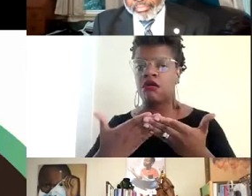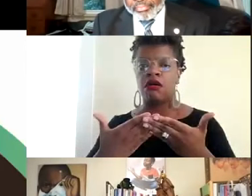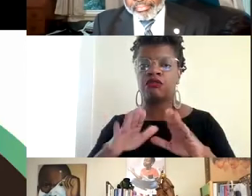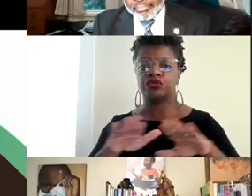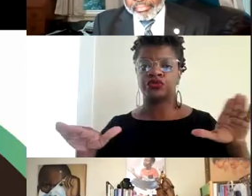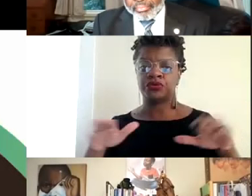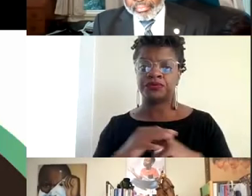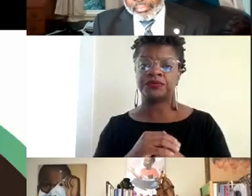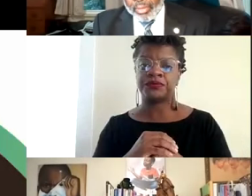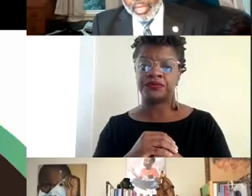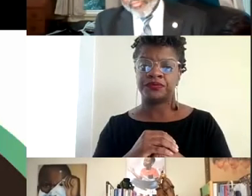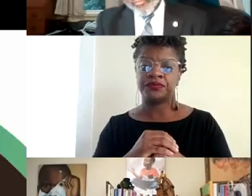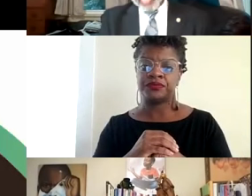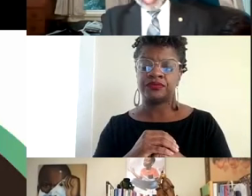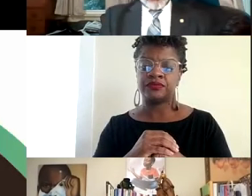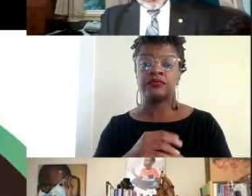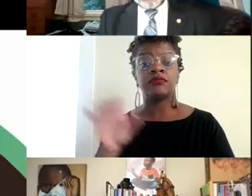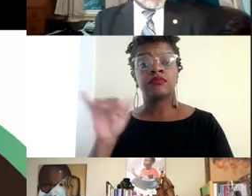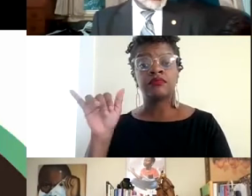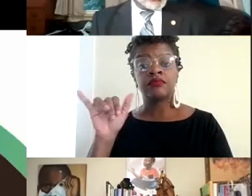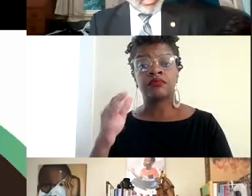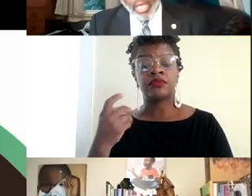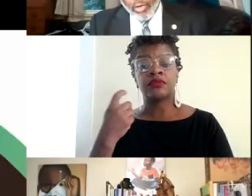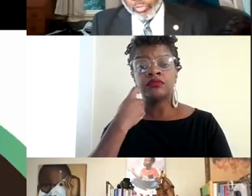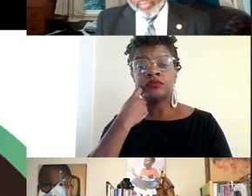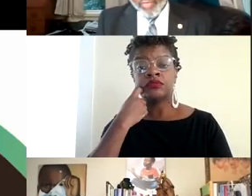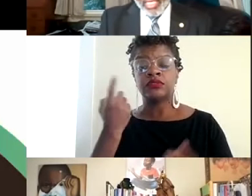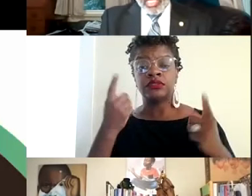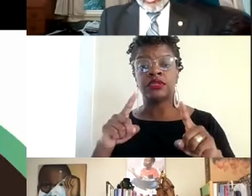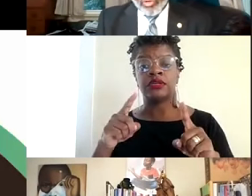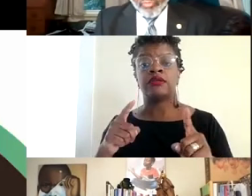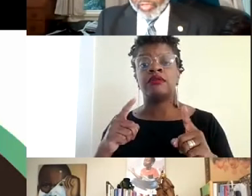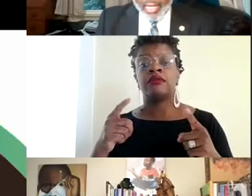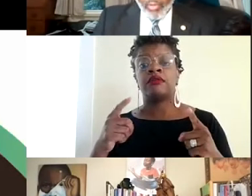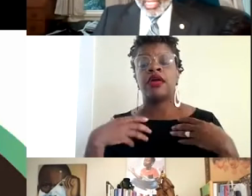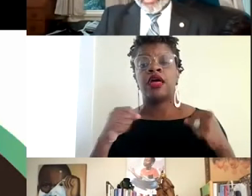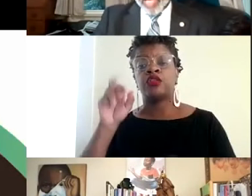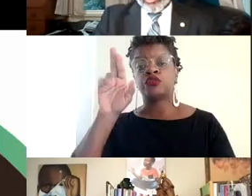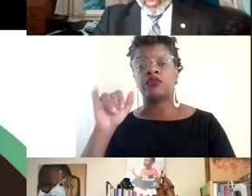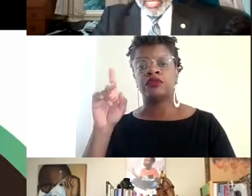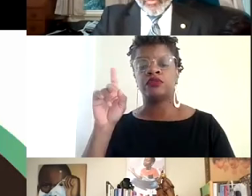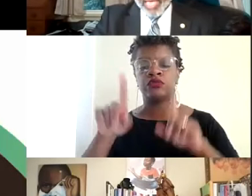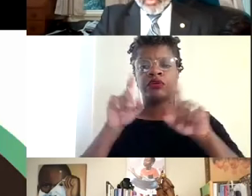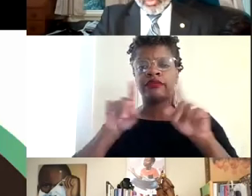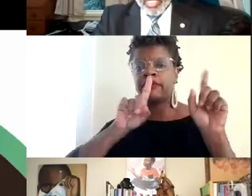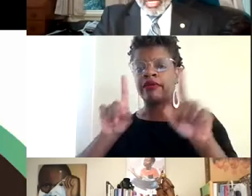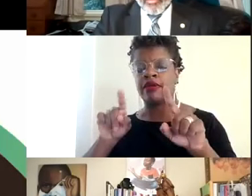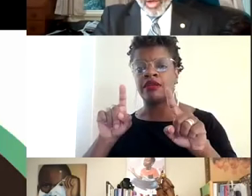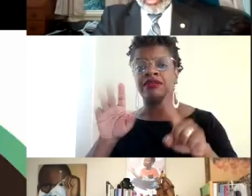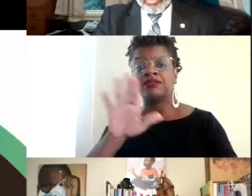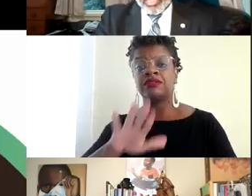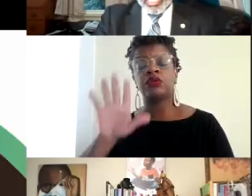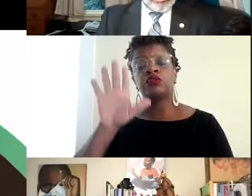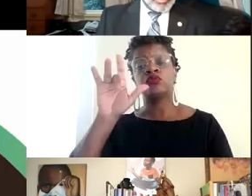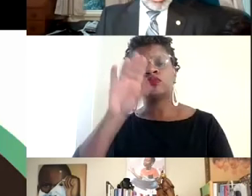children. In fact, our recent regional health survey surfaced that only about 25% of